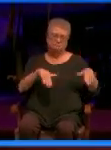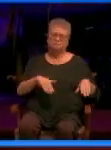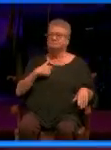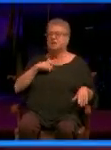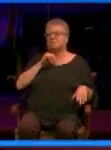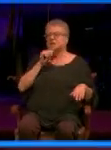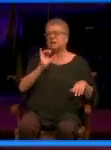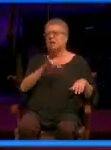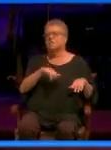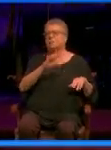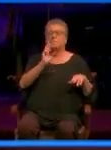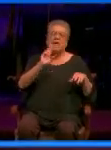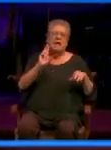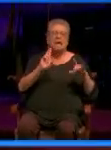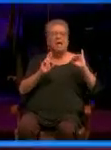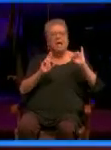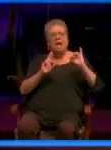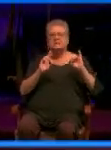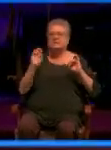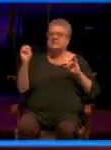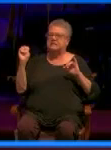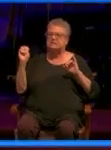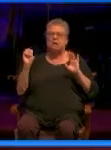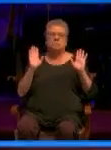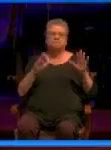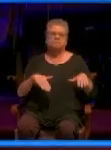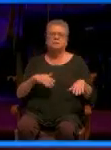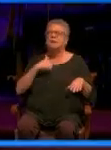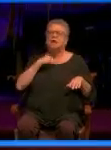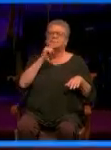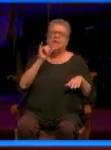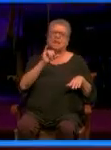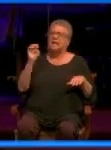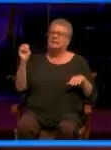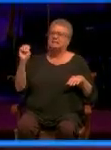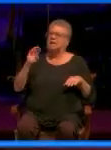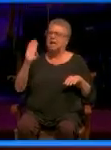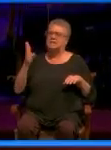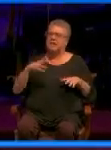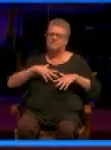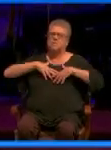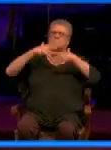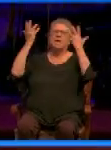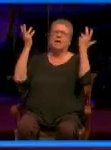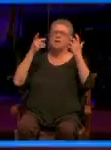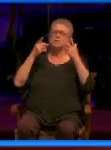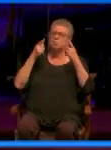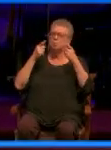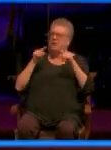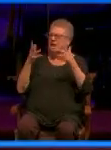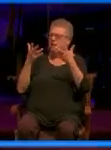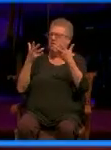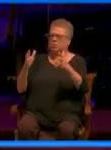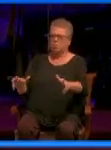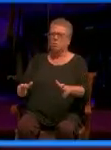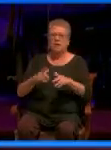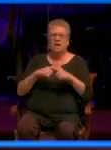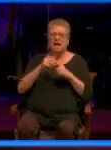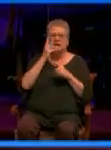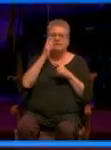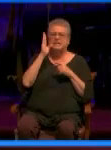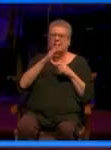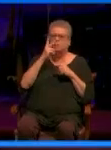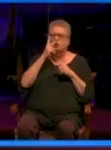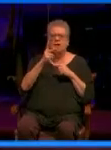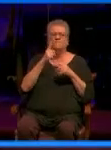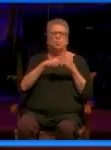not like Rebekah or Isaac or Esau. I'm not like Esau. I never get mad when I don't get my way. I never just look out for what I